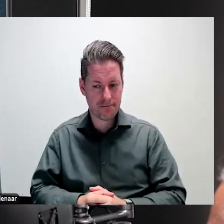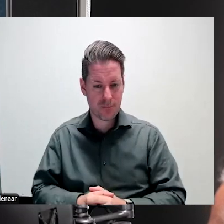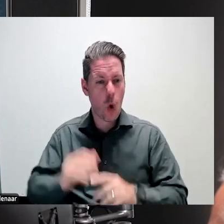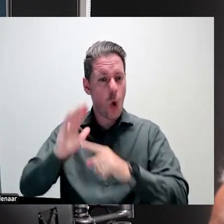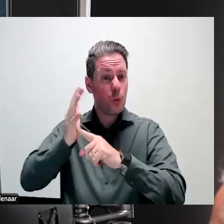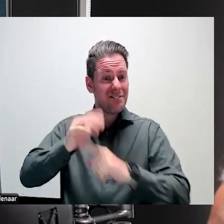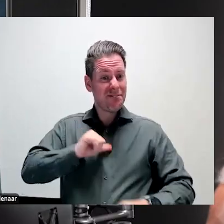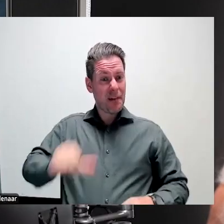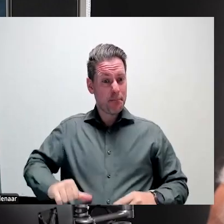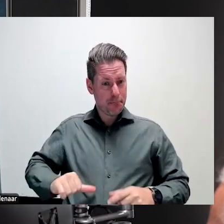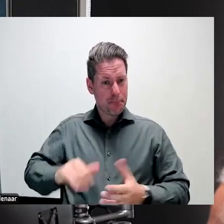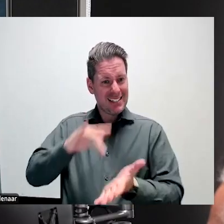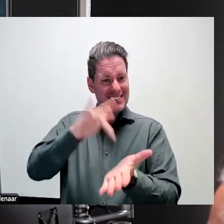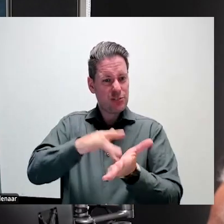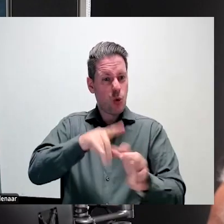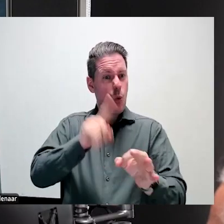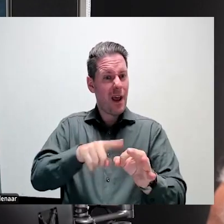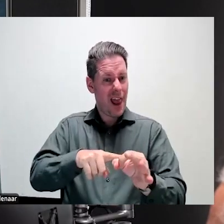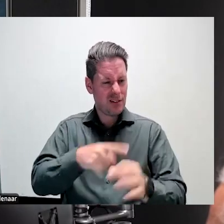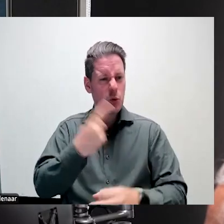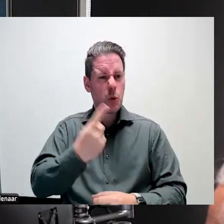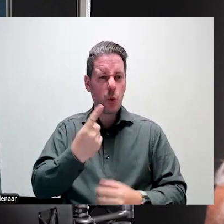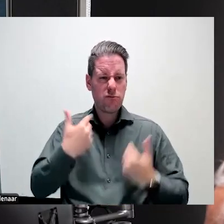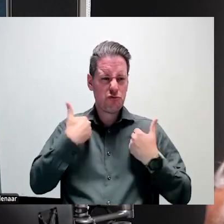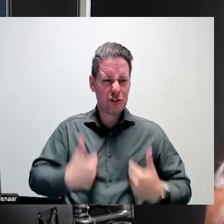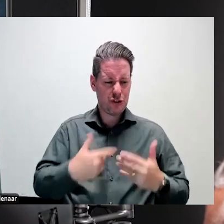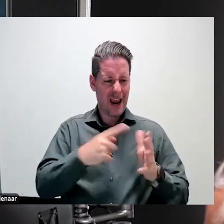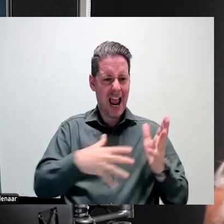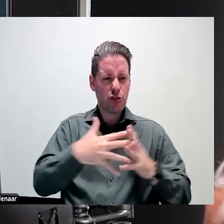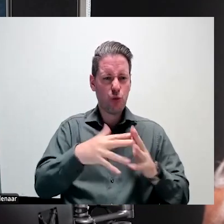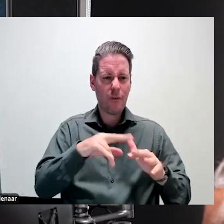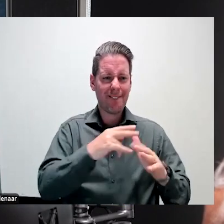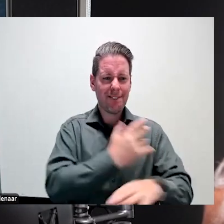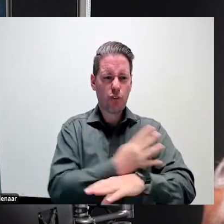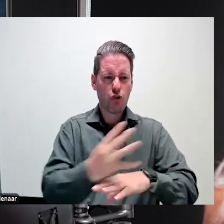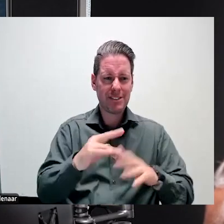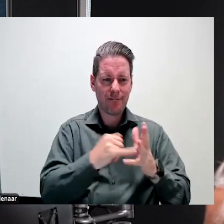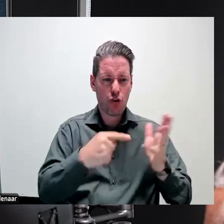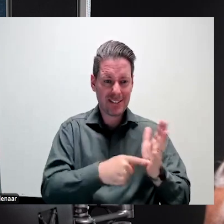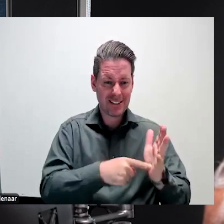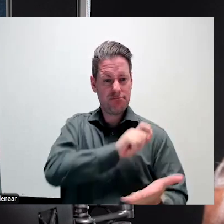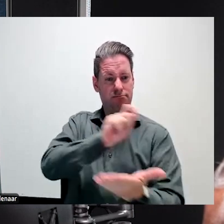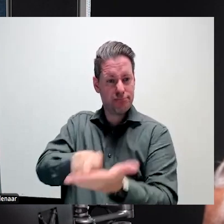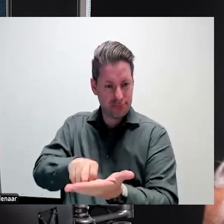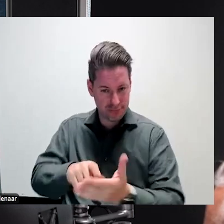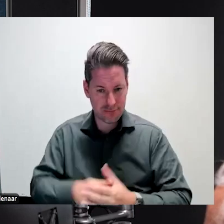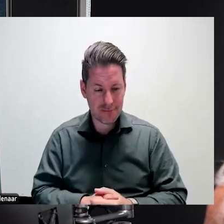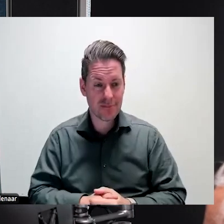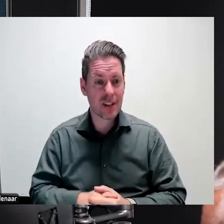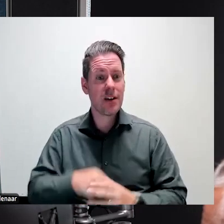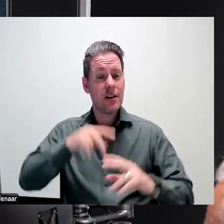wind farm in central Queensland, backed by billionaire Andrew Forrest, is the latest renewable energy project to confirm it